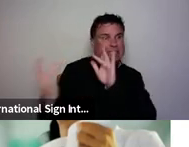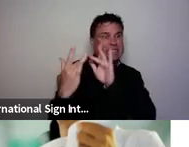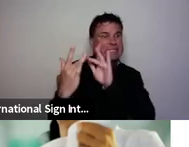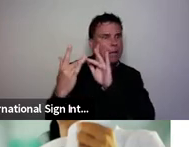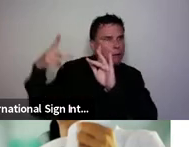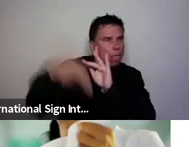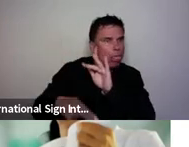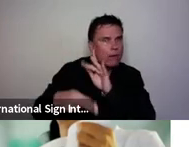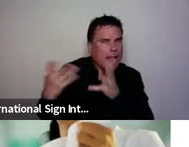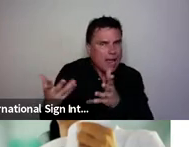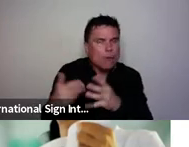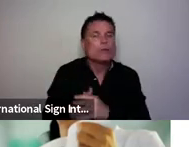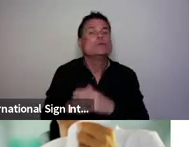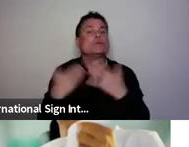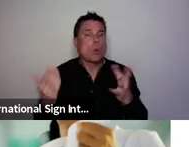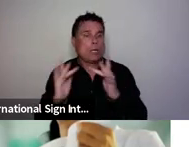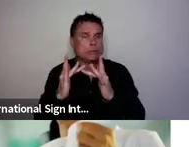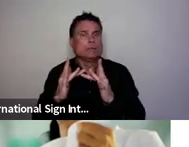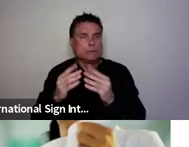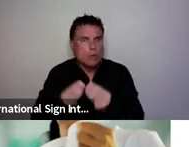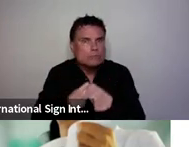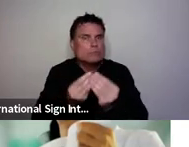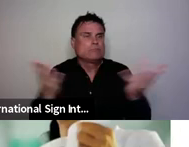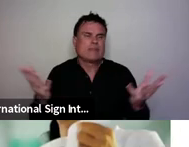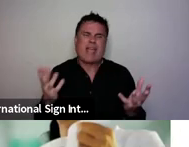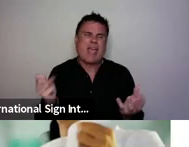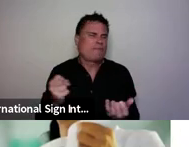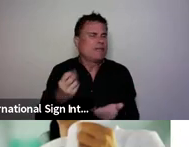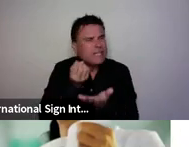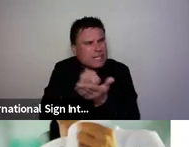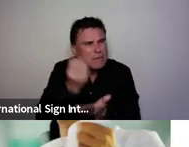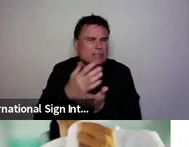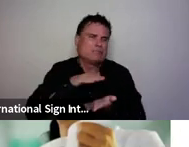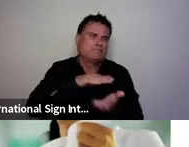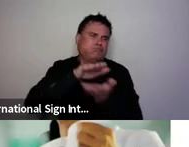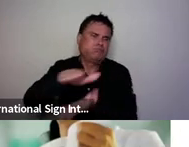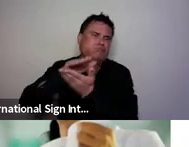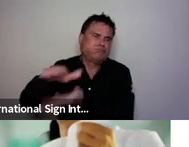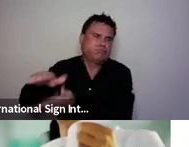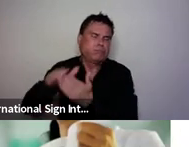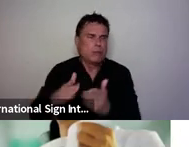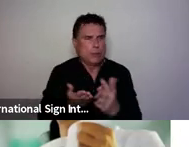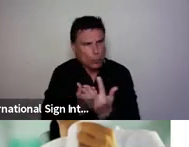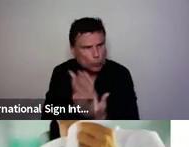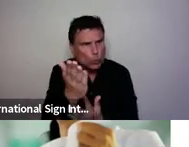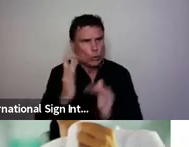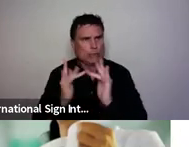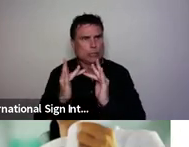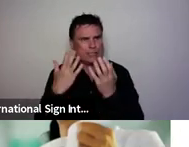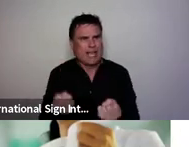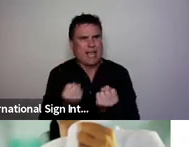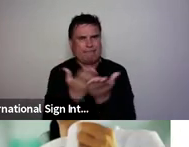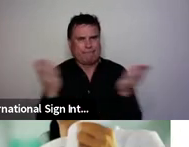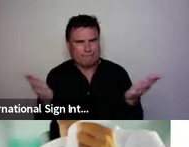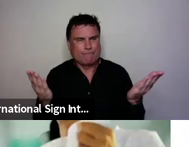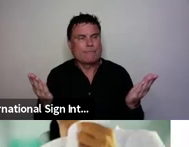that we've produced, including on promoting the rights of persons with disabilities during COVID-19. We developed some key messages as